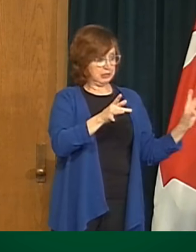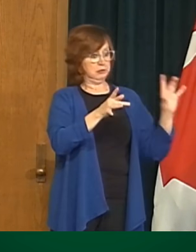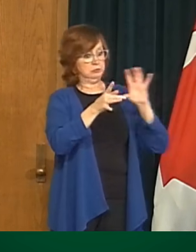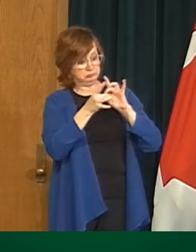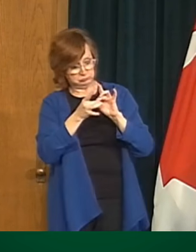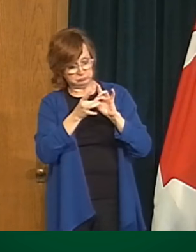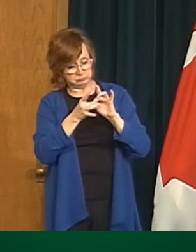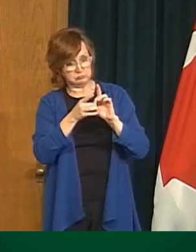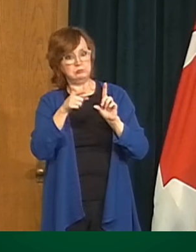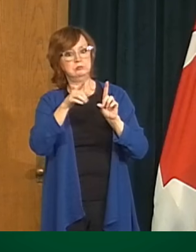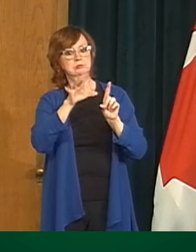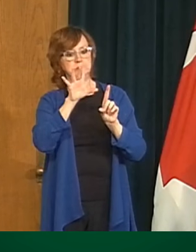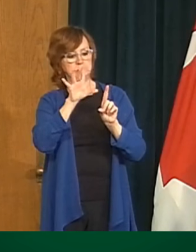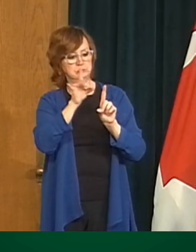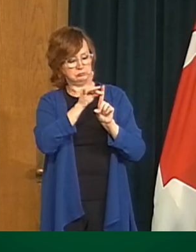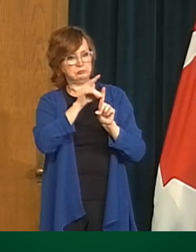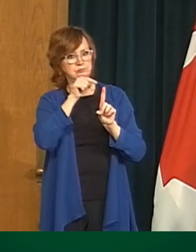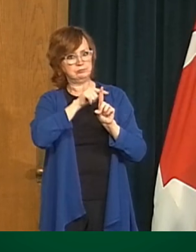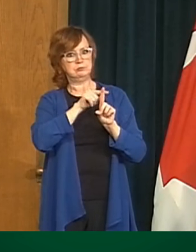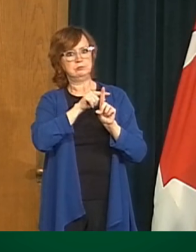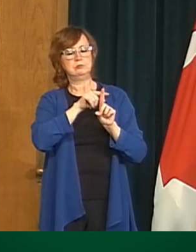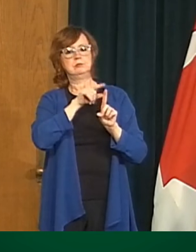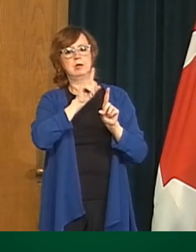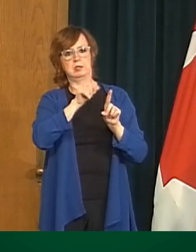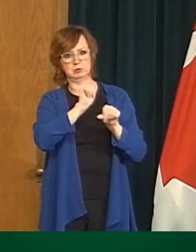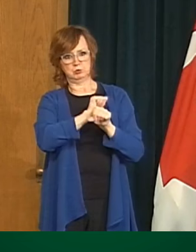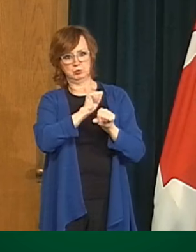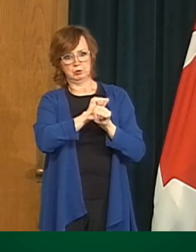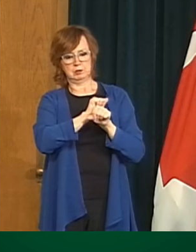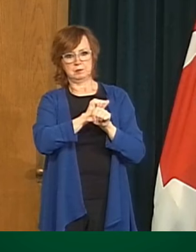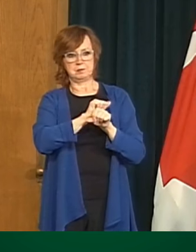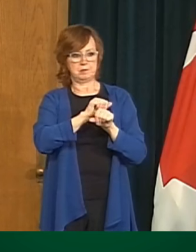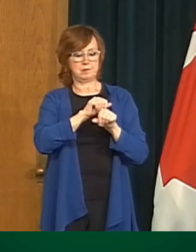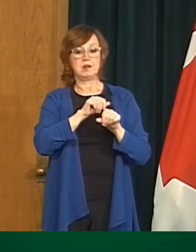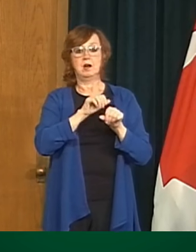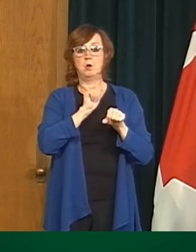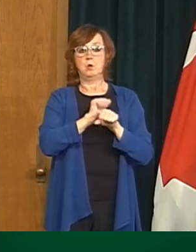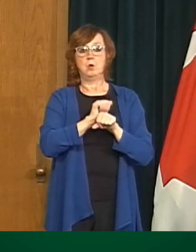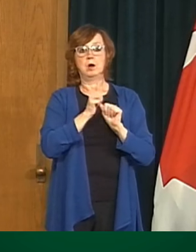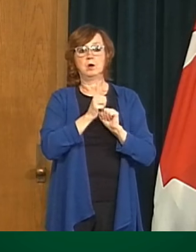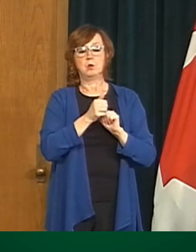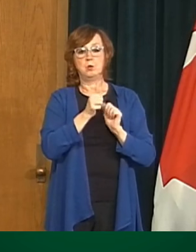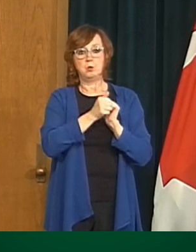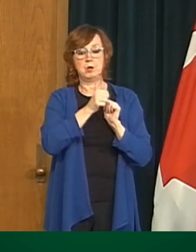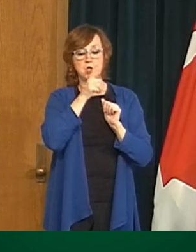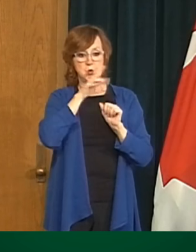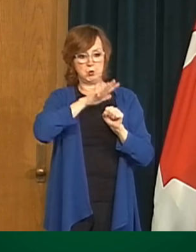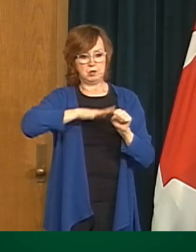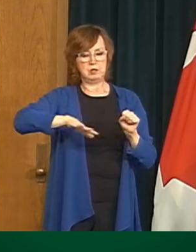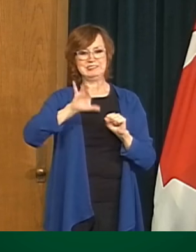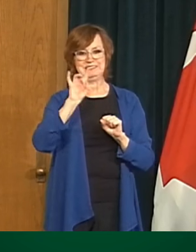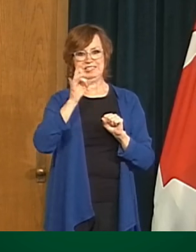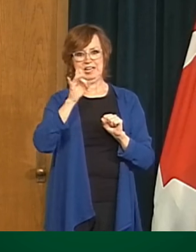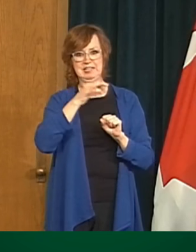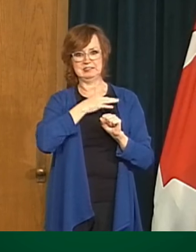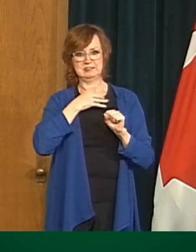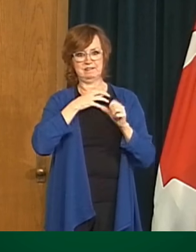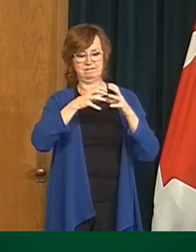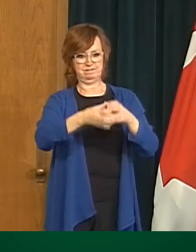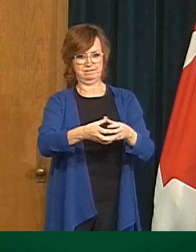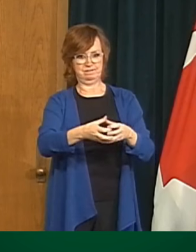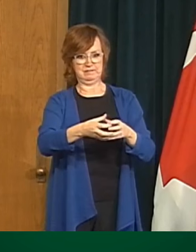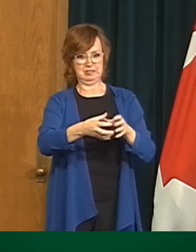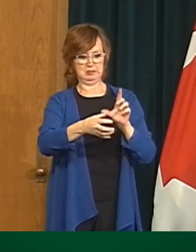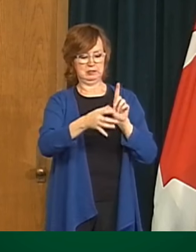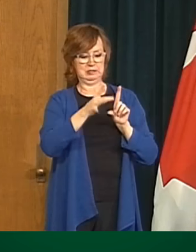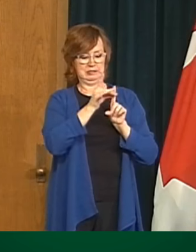underway. Addition to that, we have 8 additional staff that have been tested that have all received negative results this morning. However, we are